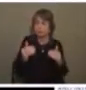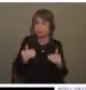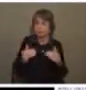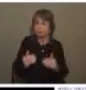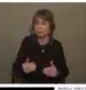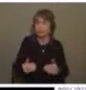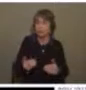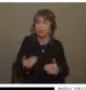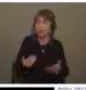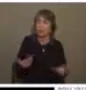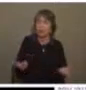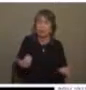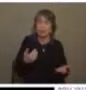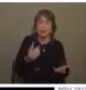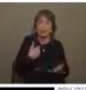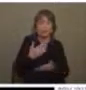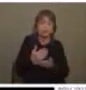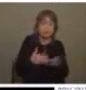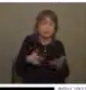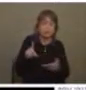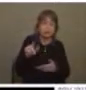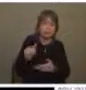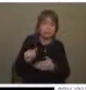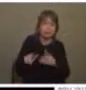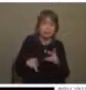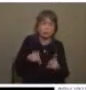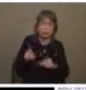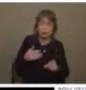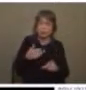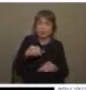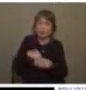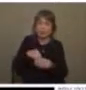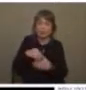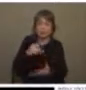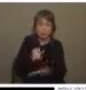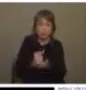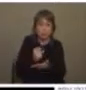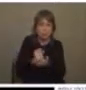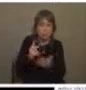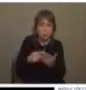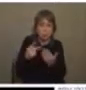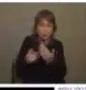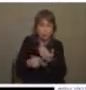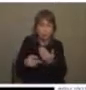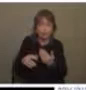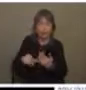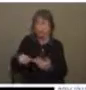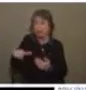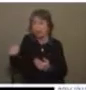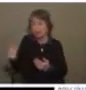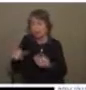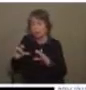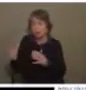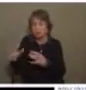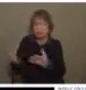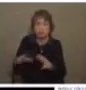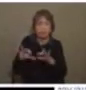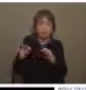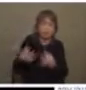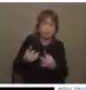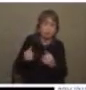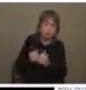people that participate in some kind of substance abuse or a treatment program. Family includes people that are taking care of children, that are pregnant, that are taking care